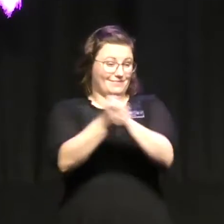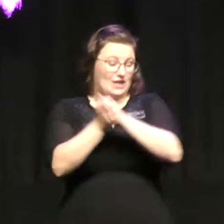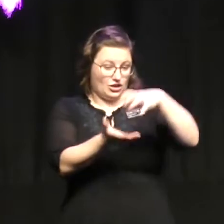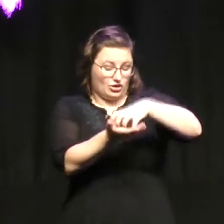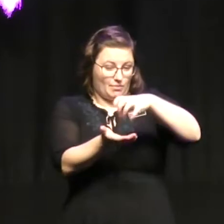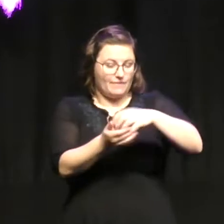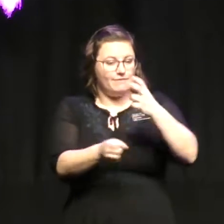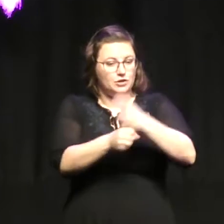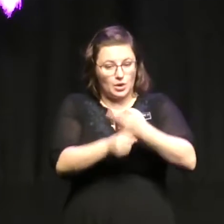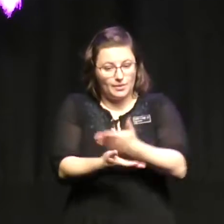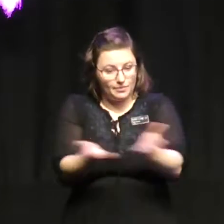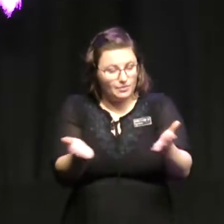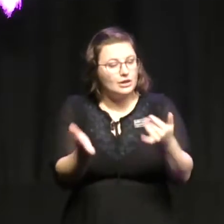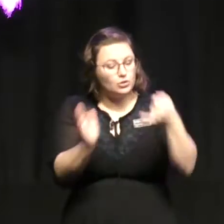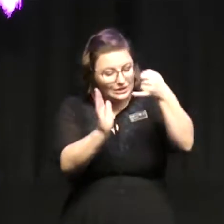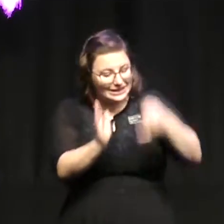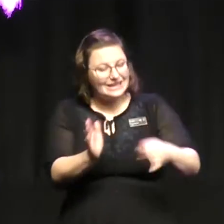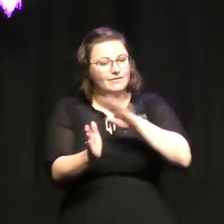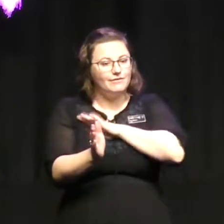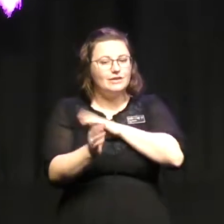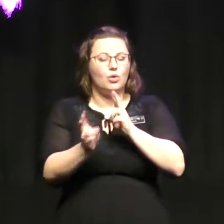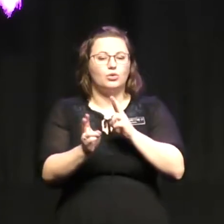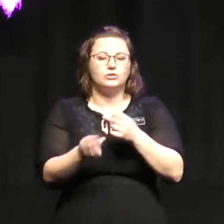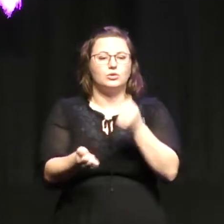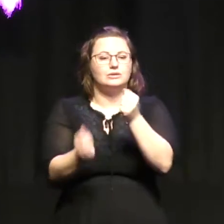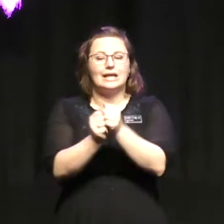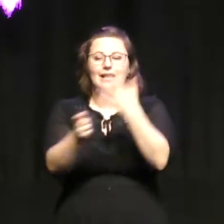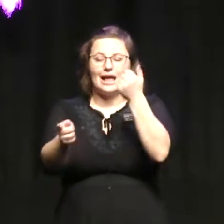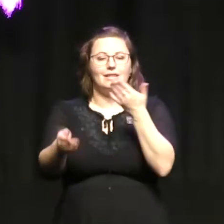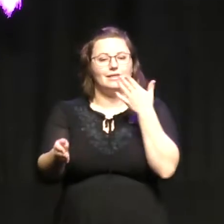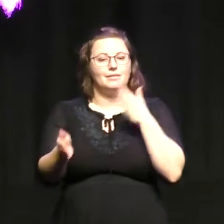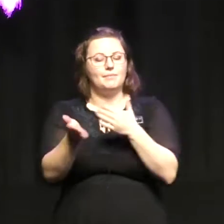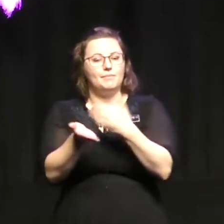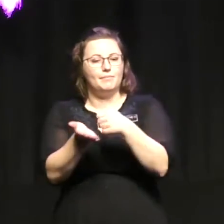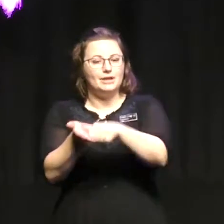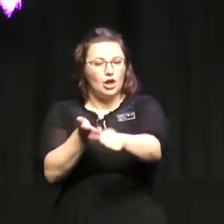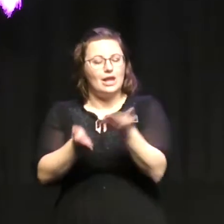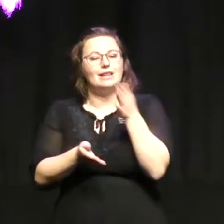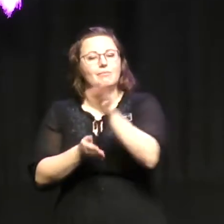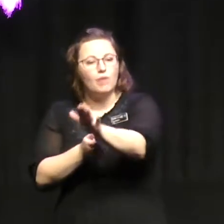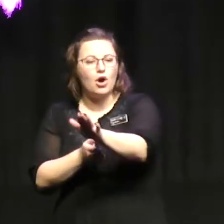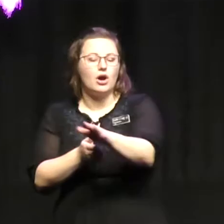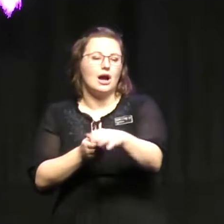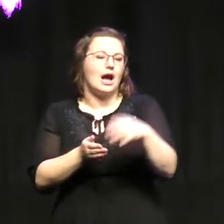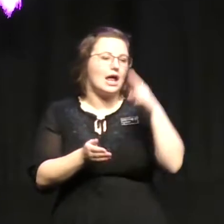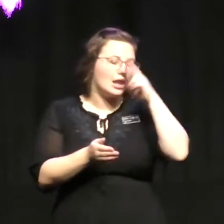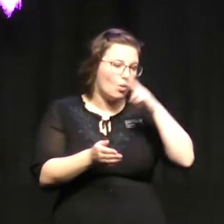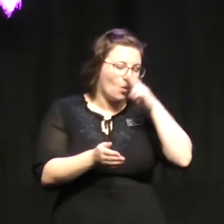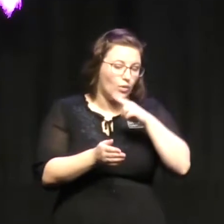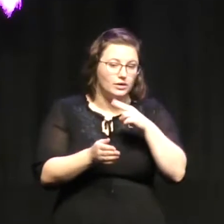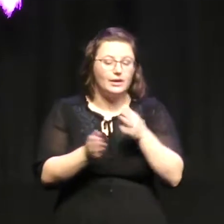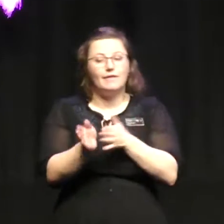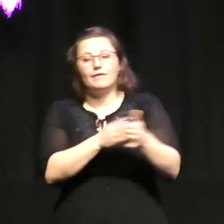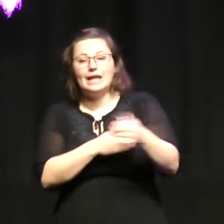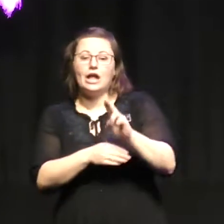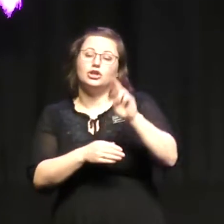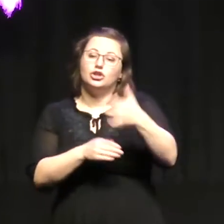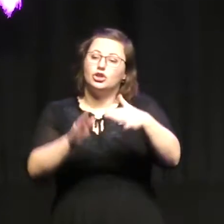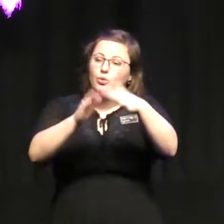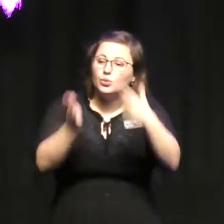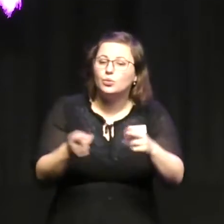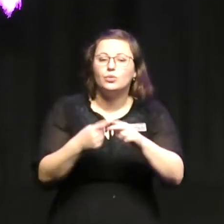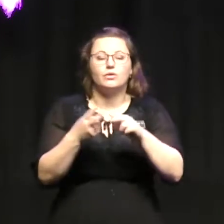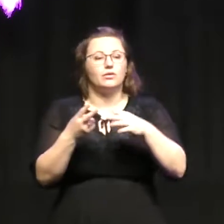provide includes ways of repaying debt, buy new assets such as land or house or